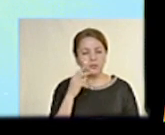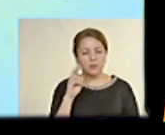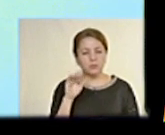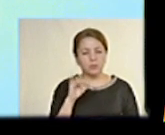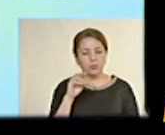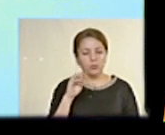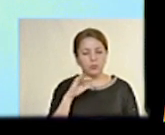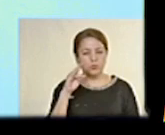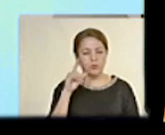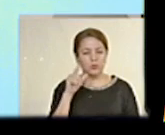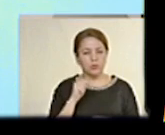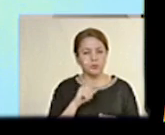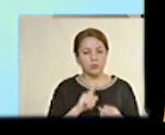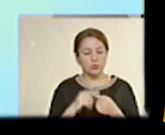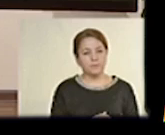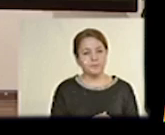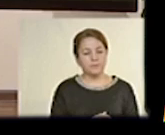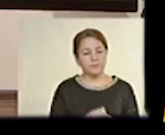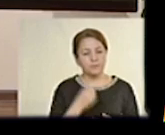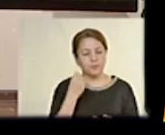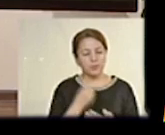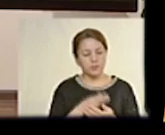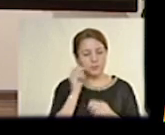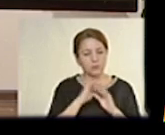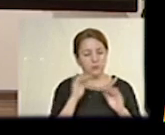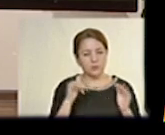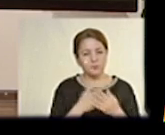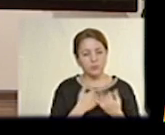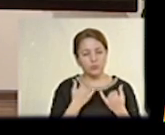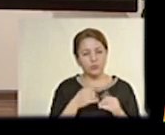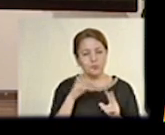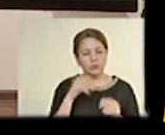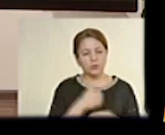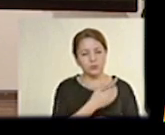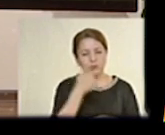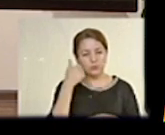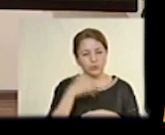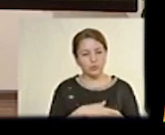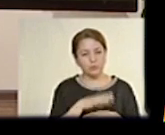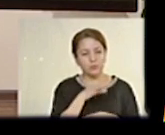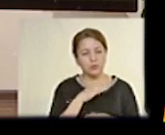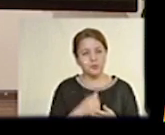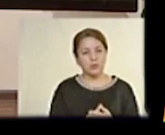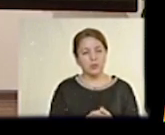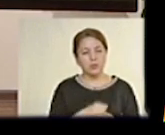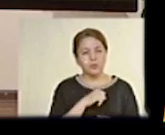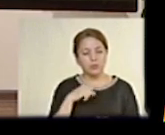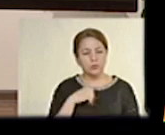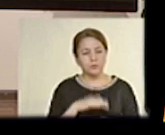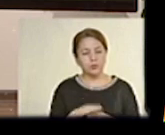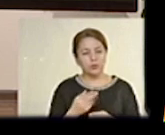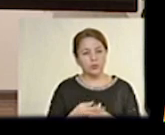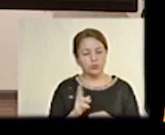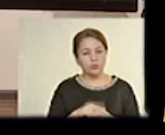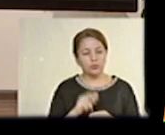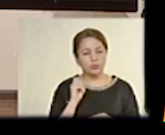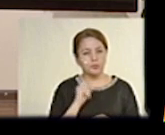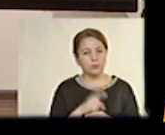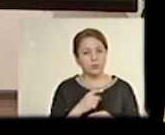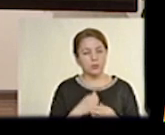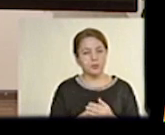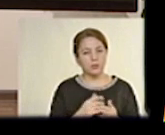3 ga tengligi kelib chiqar ekan. Aziz o'quvchilar, bugungi mavzu sizga tushunarli bo'lgan bo'lsa, mustaqil bajarish uchun